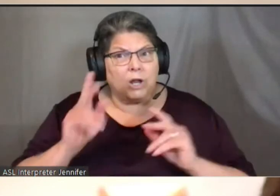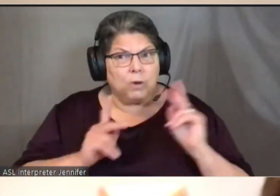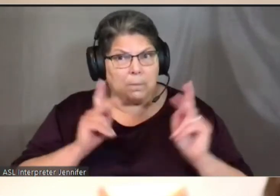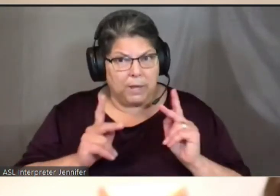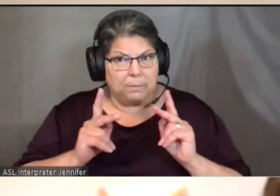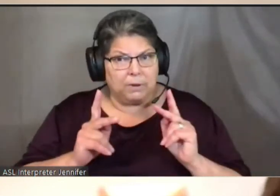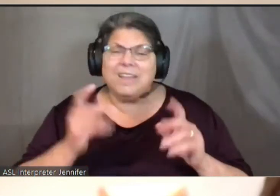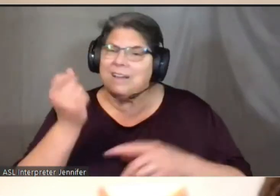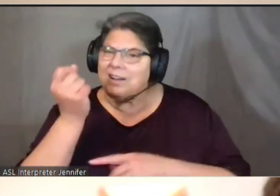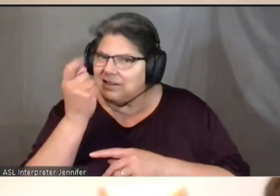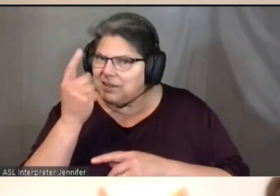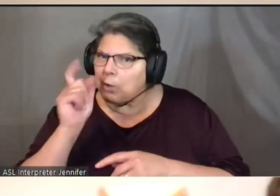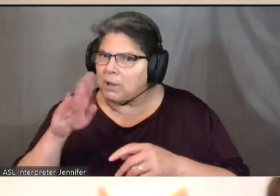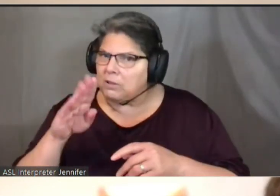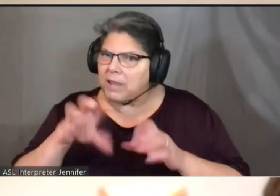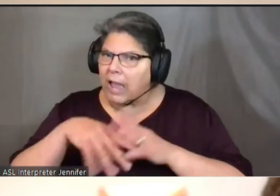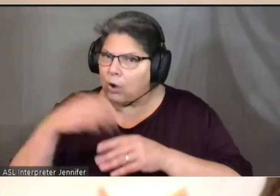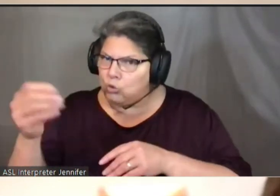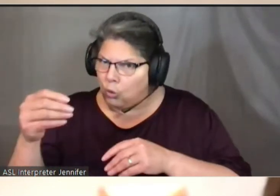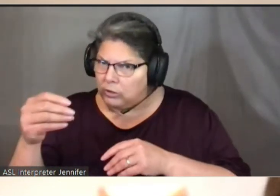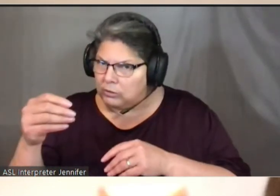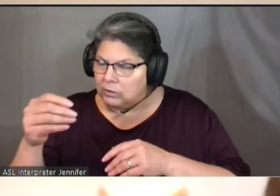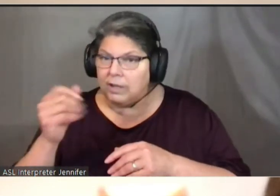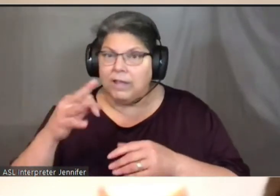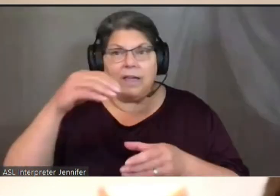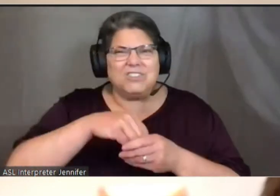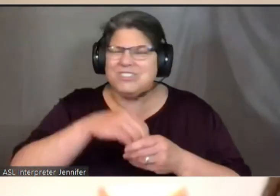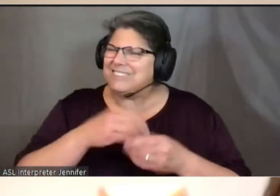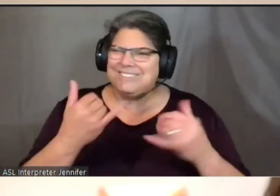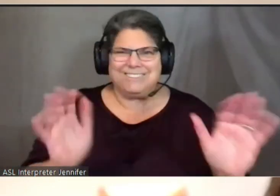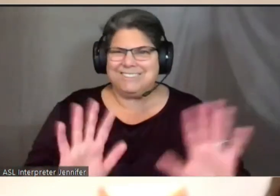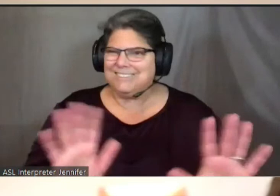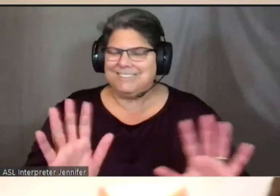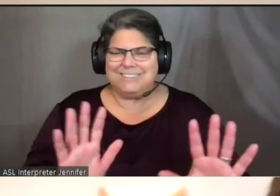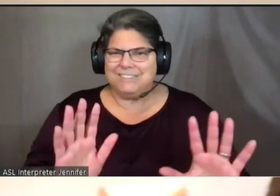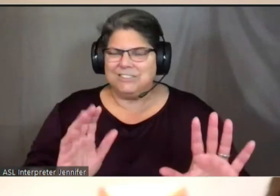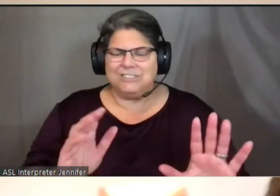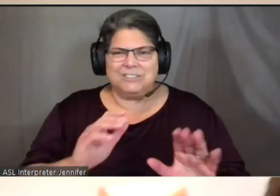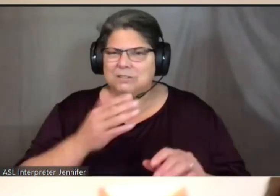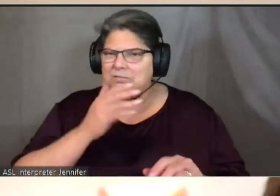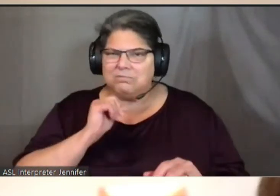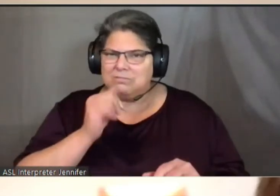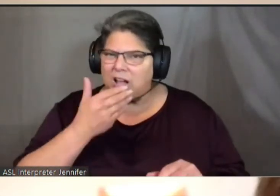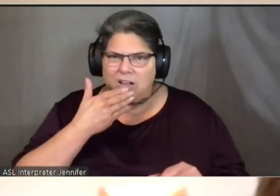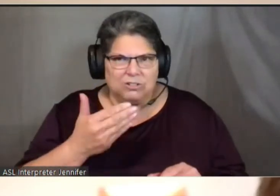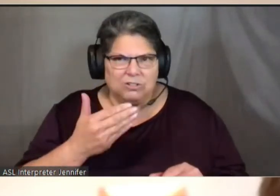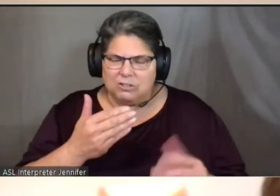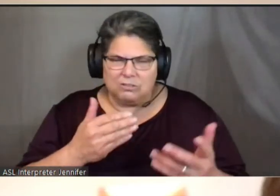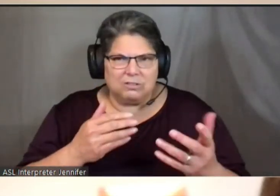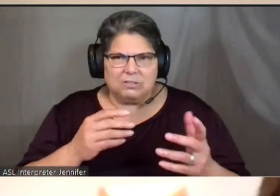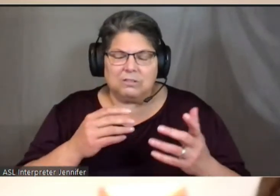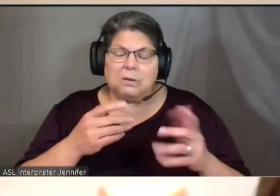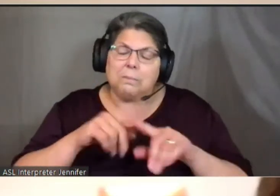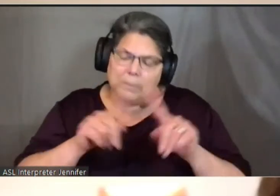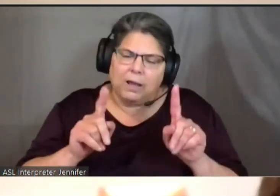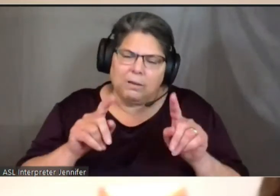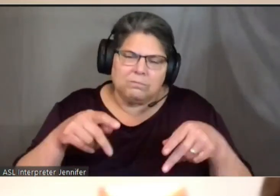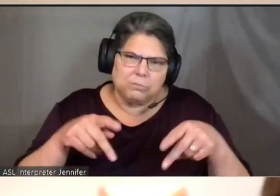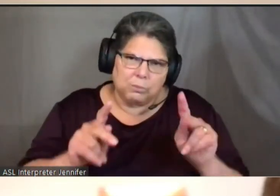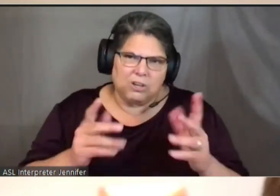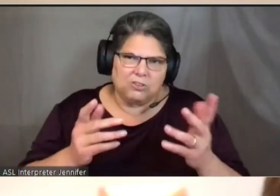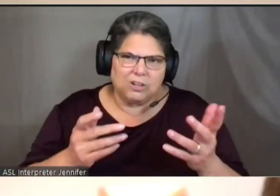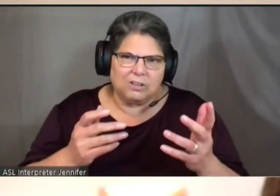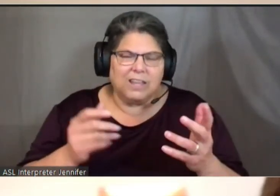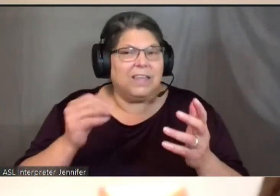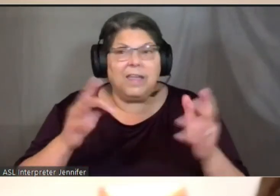attend outdoors. Indoors is still discouraged because there's high transmission, but it is permitted without